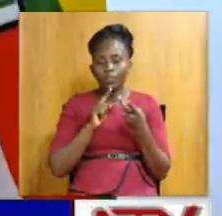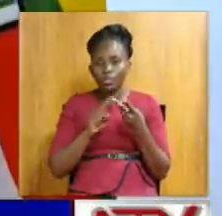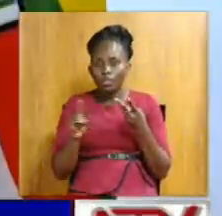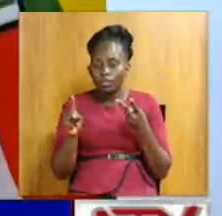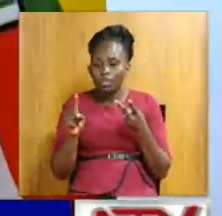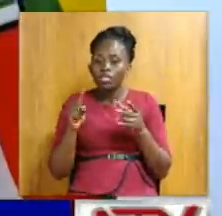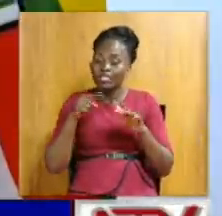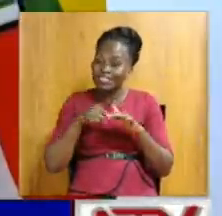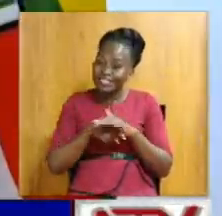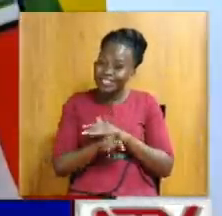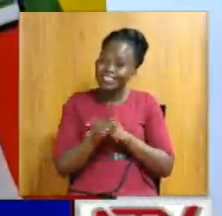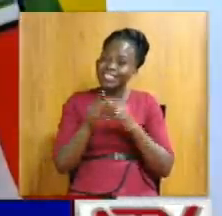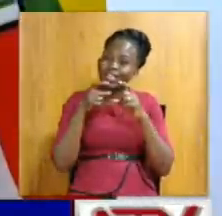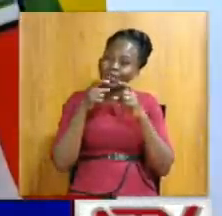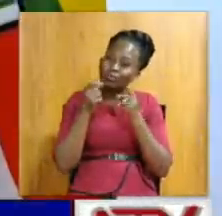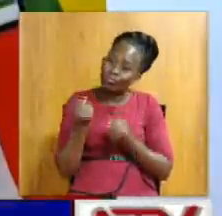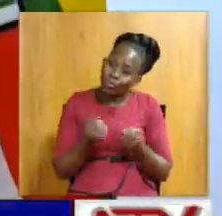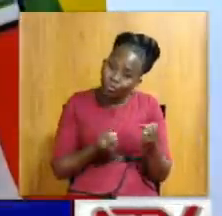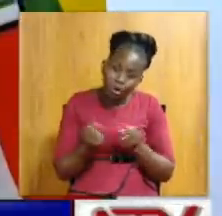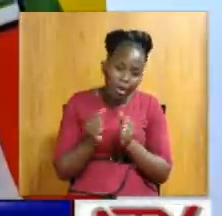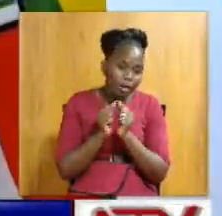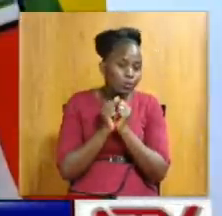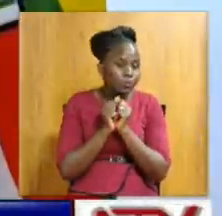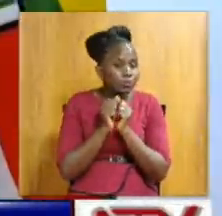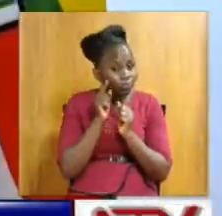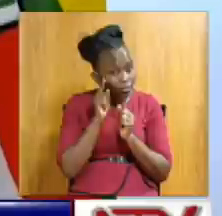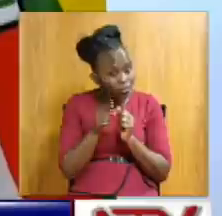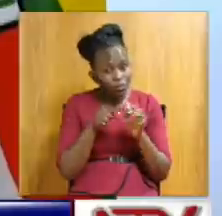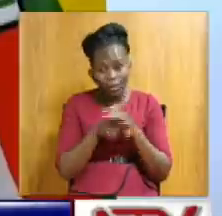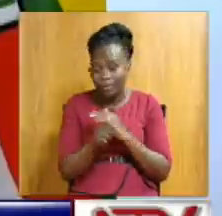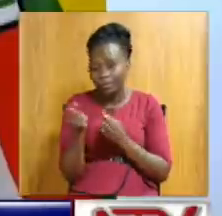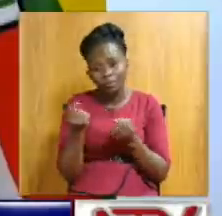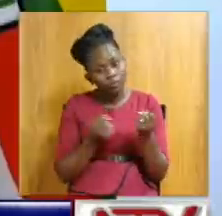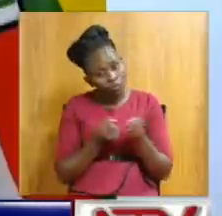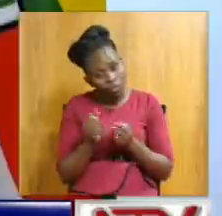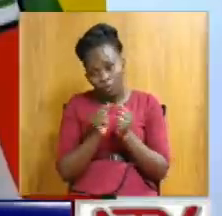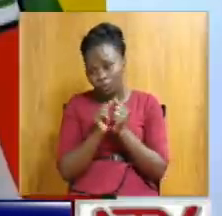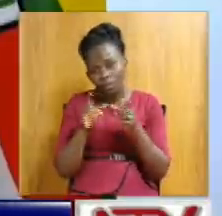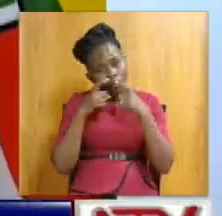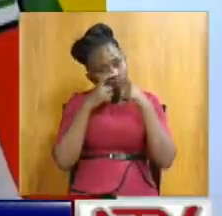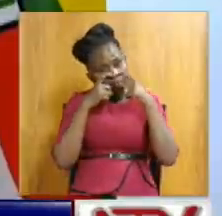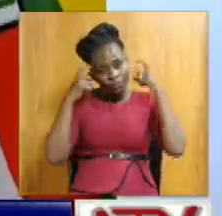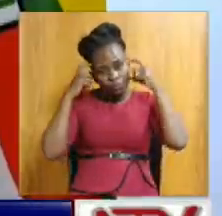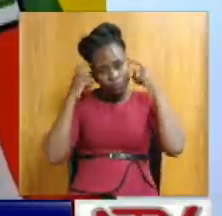toyingiranga motoka y'abantu bonna toyambadde akantu kano